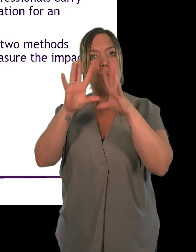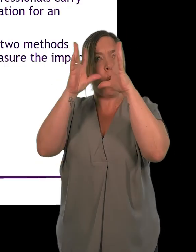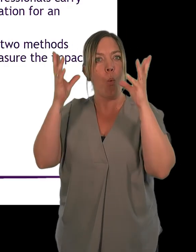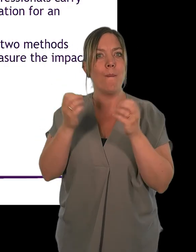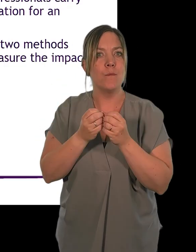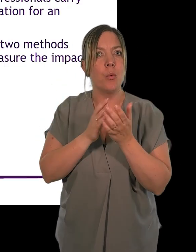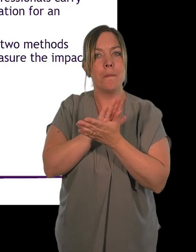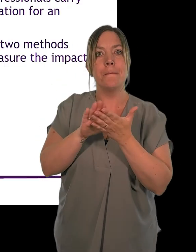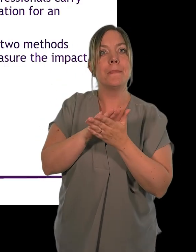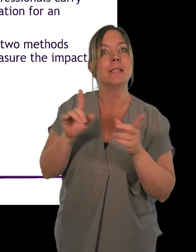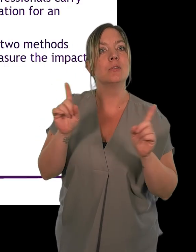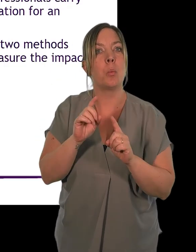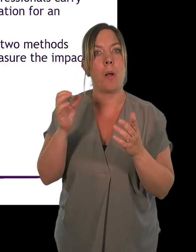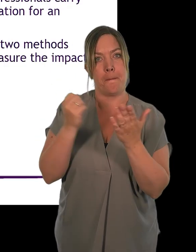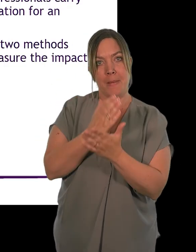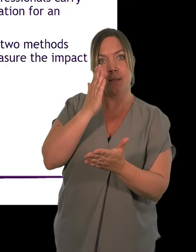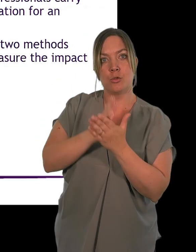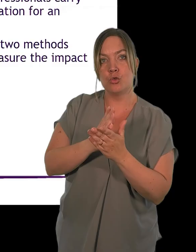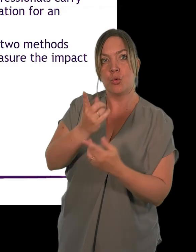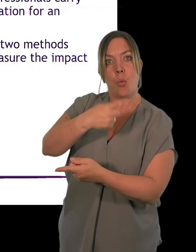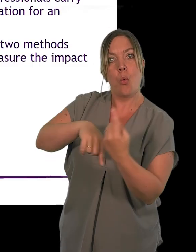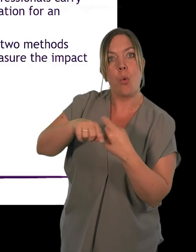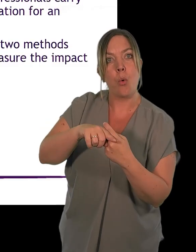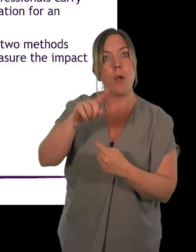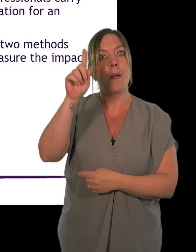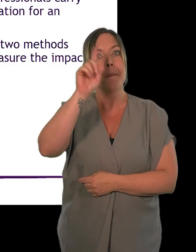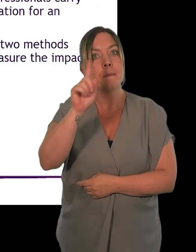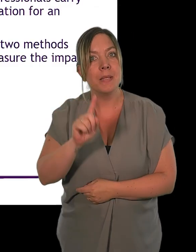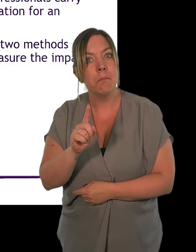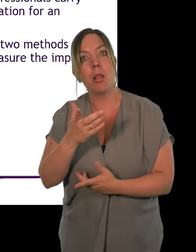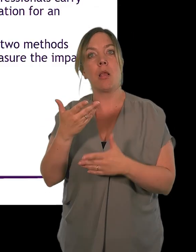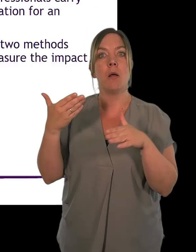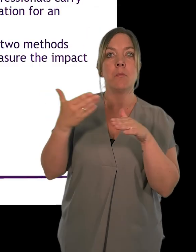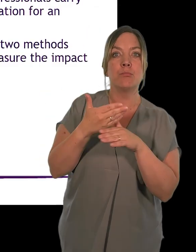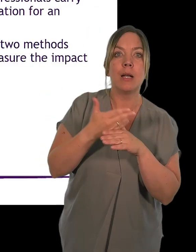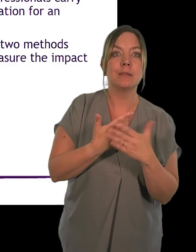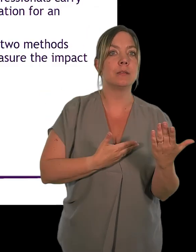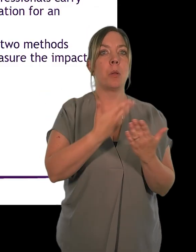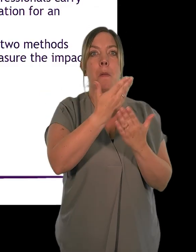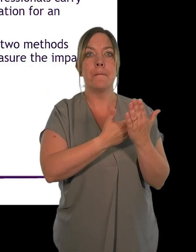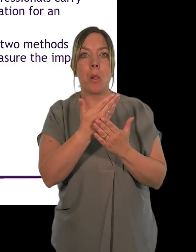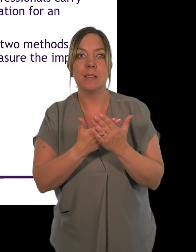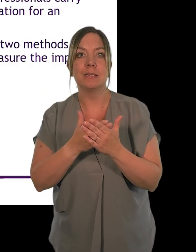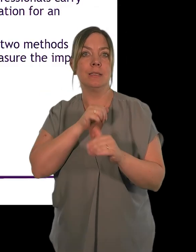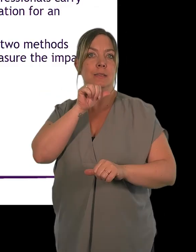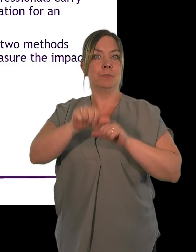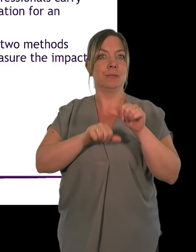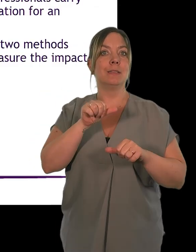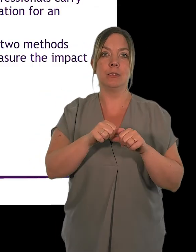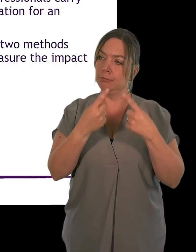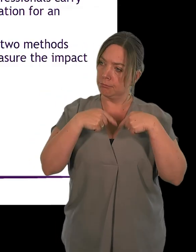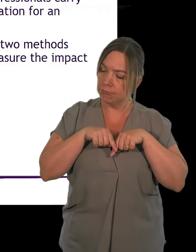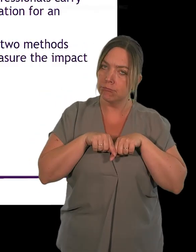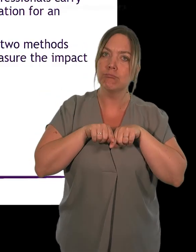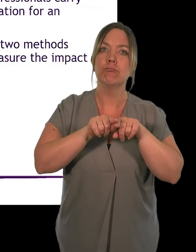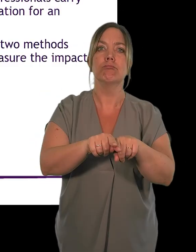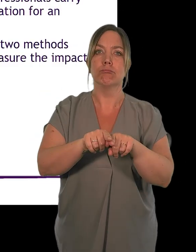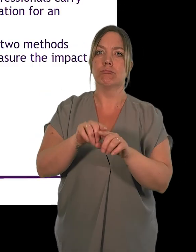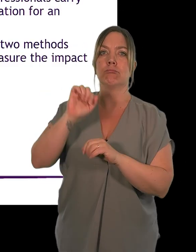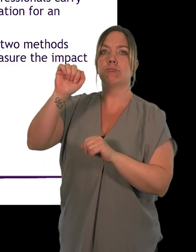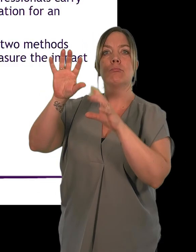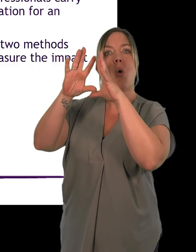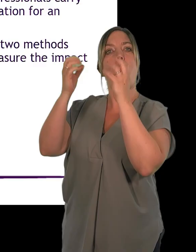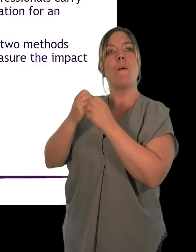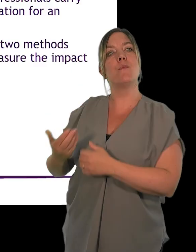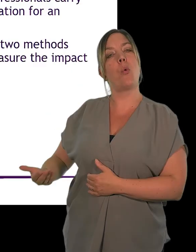broad terms, it's about ensuring that people practices, the policies and the procedures